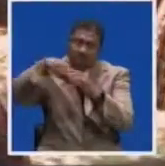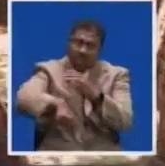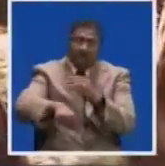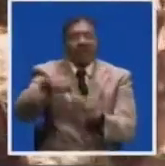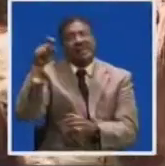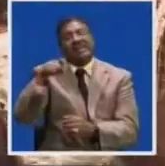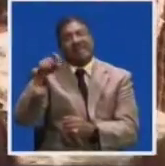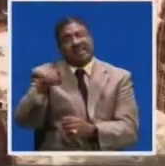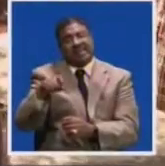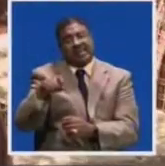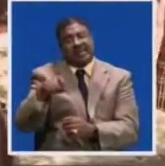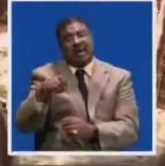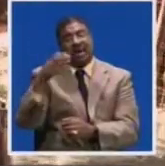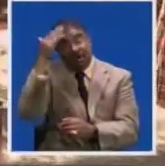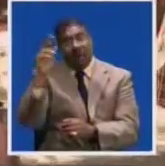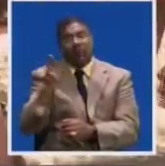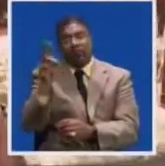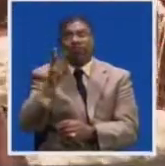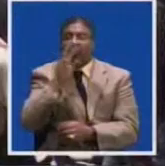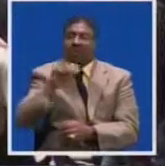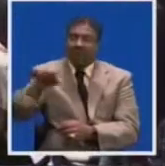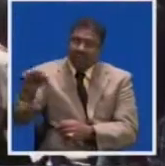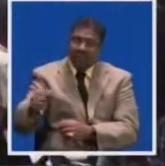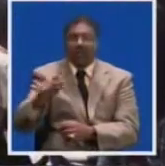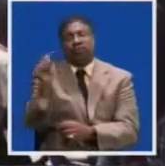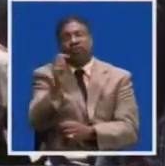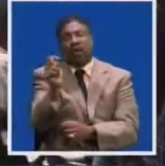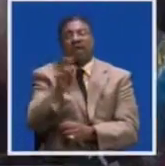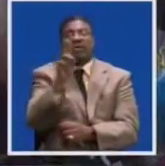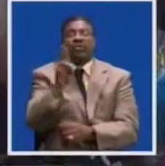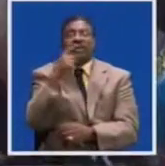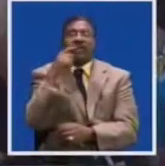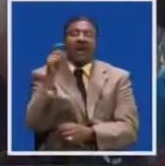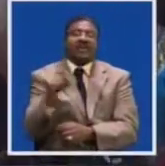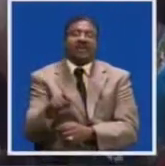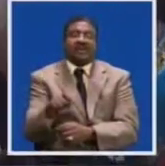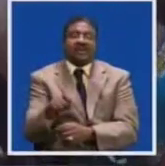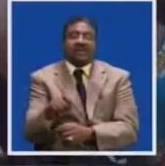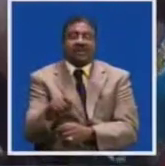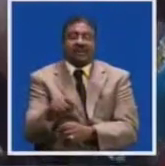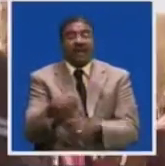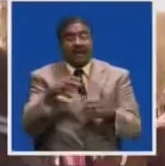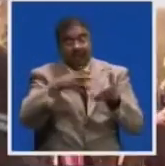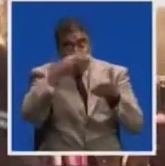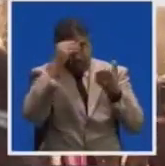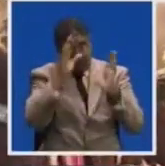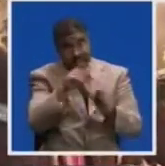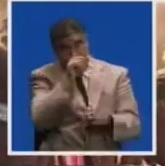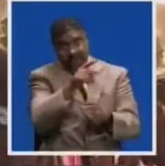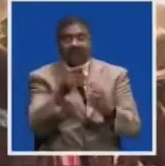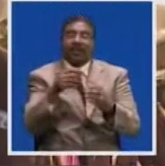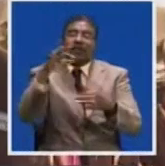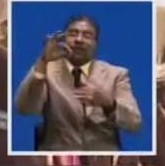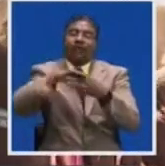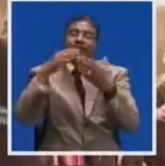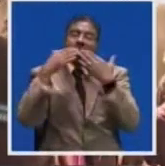those flushable toilets which are behind there. Meanwhile, there is time for a vote of thanks by the pupils. I would like to say thank